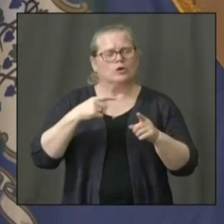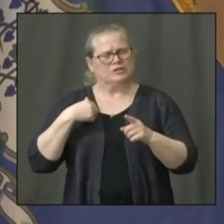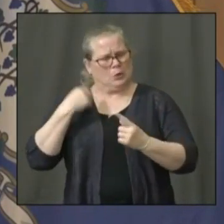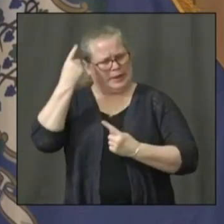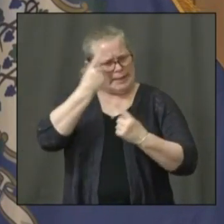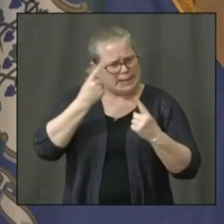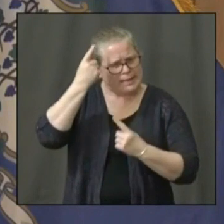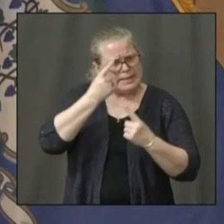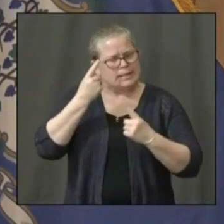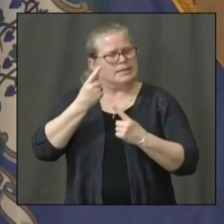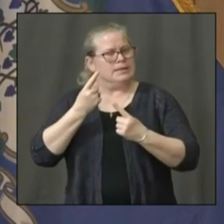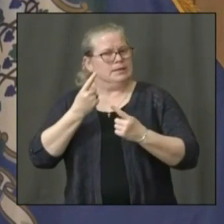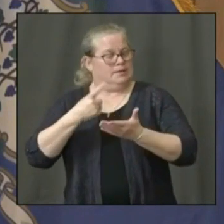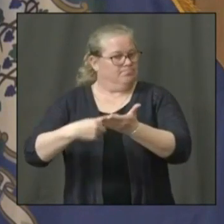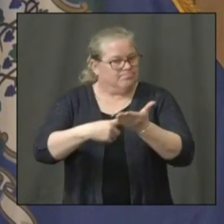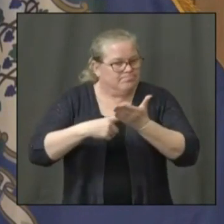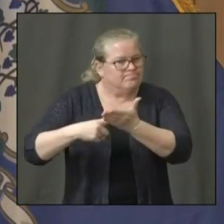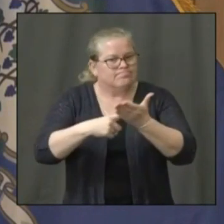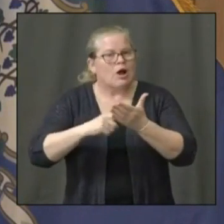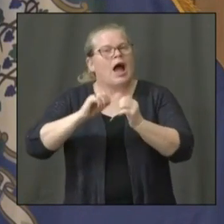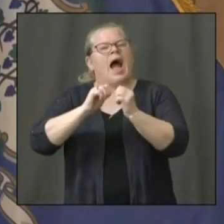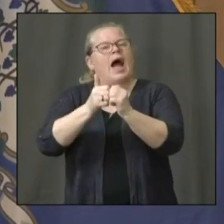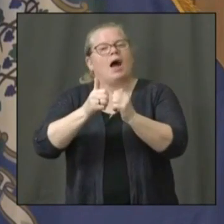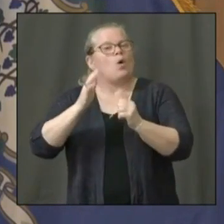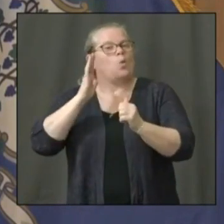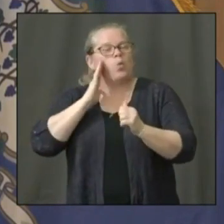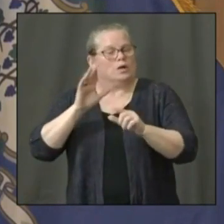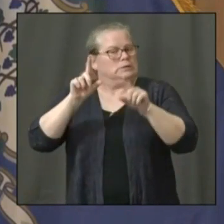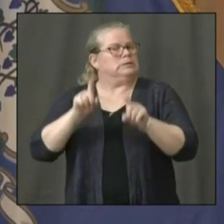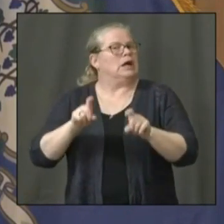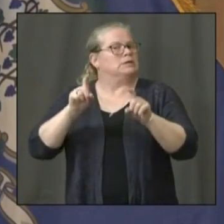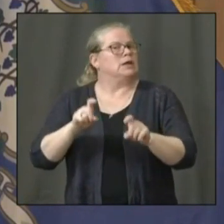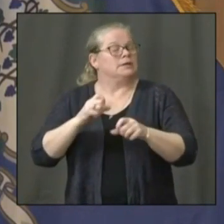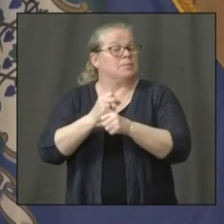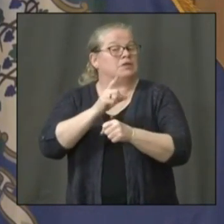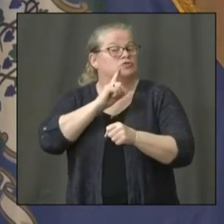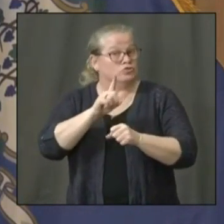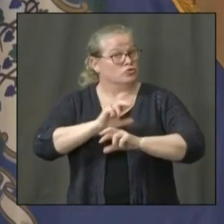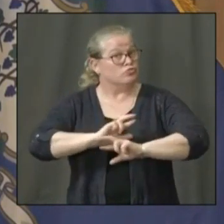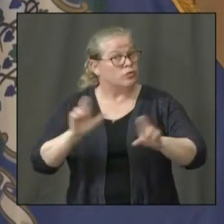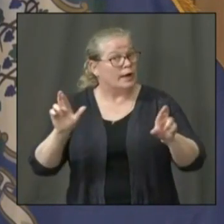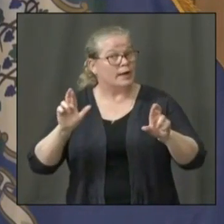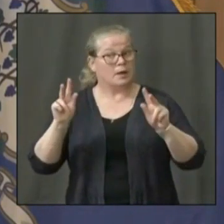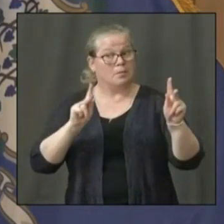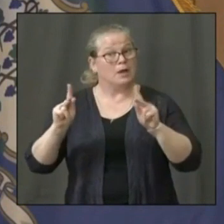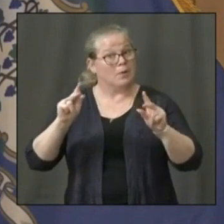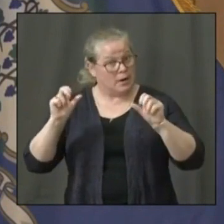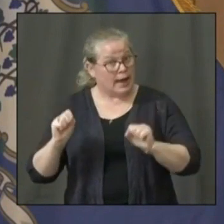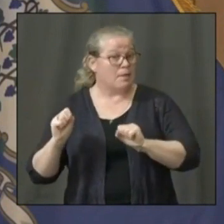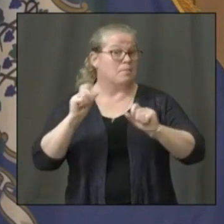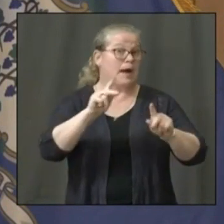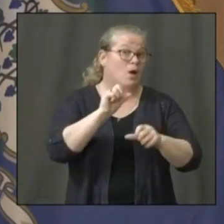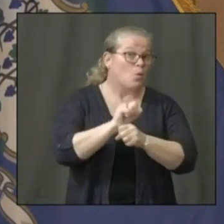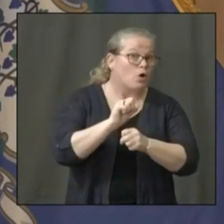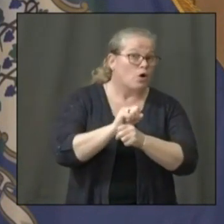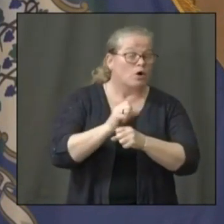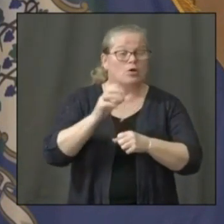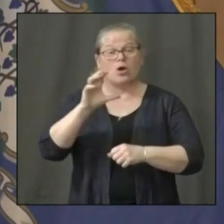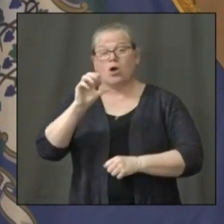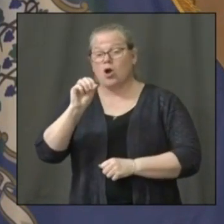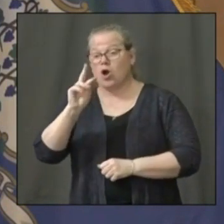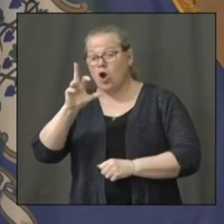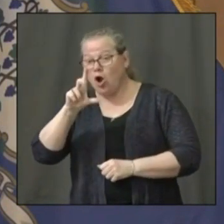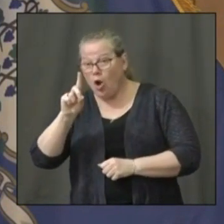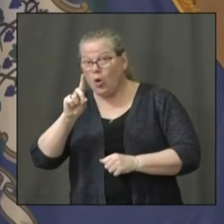be the nature of our testing protocol. How do we prioritize that? What are the COVID-related tests to see